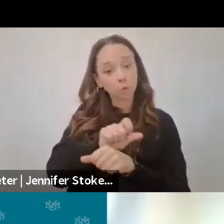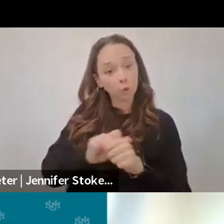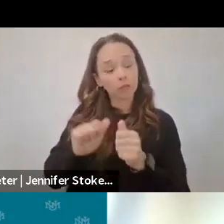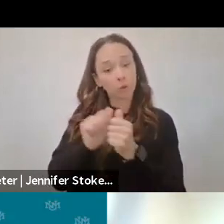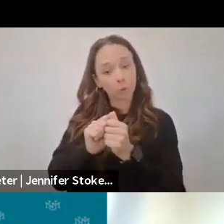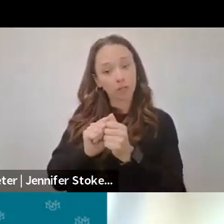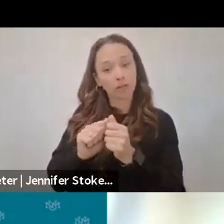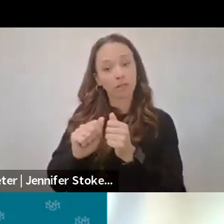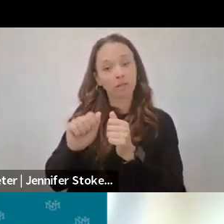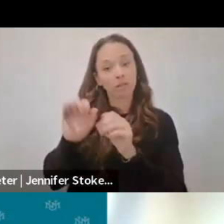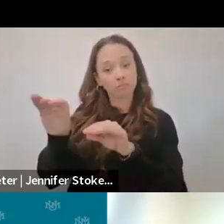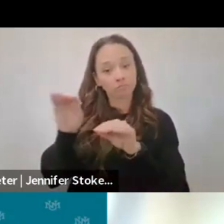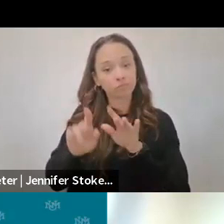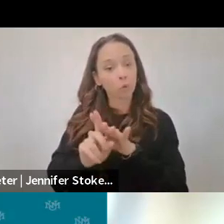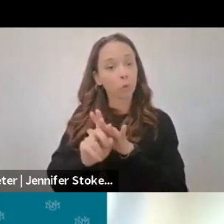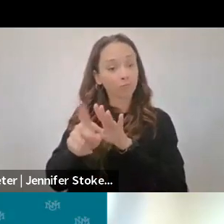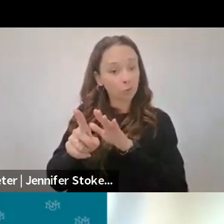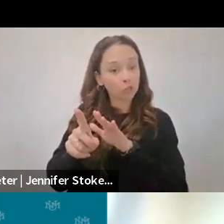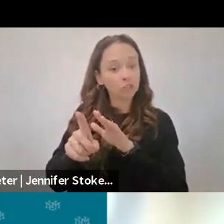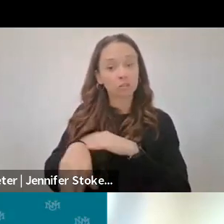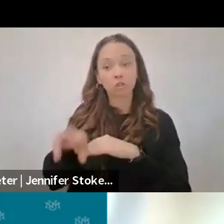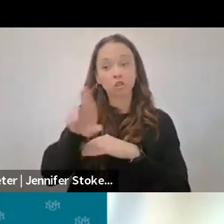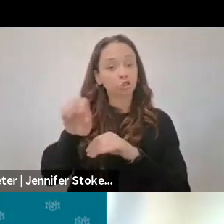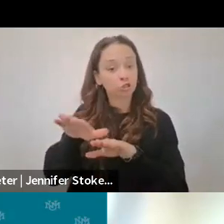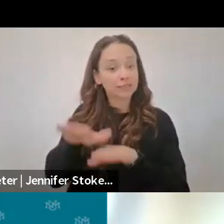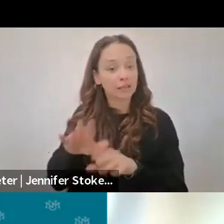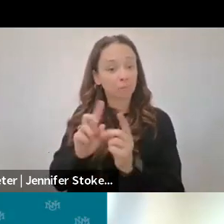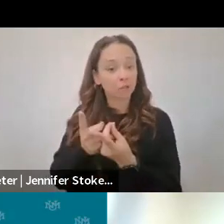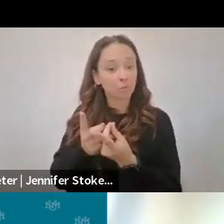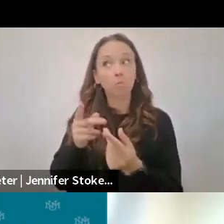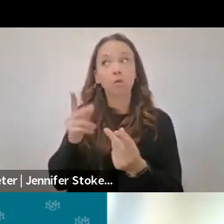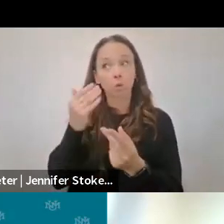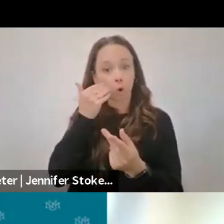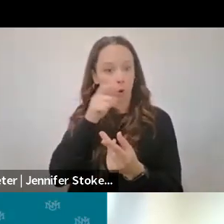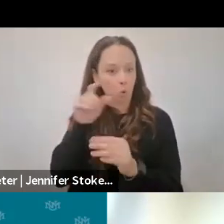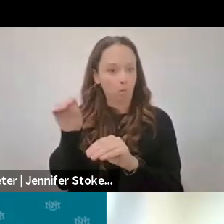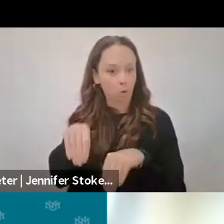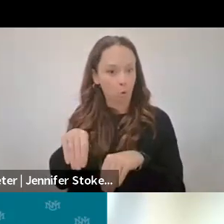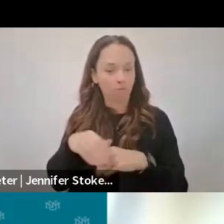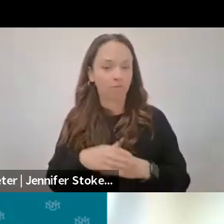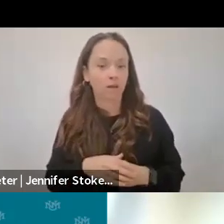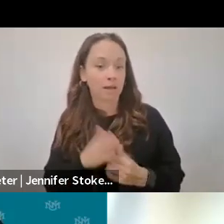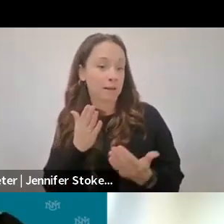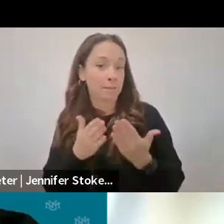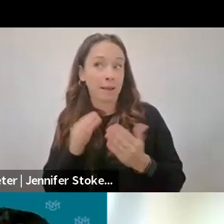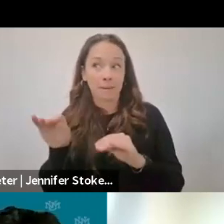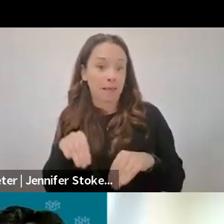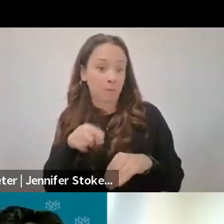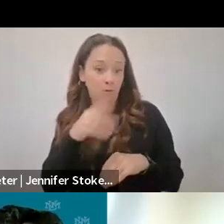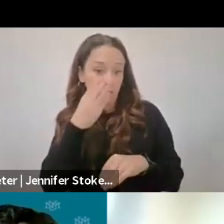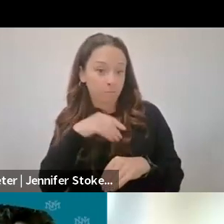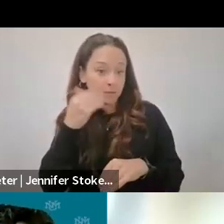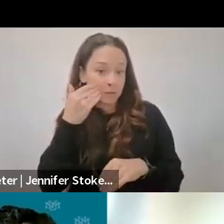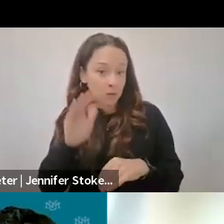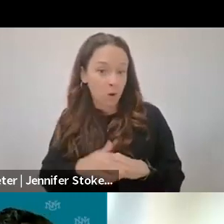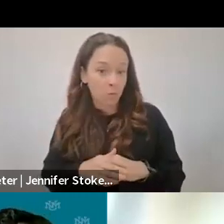your state, you can find out who's being moved to your area or who has moved to your area and you didn't even know it. For bigger